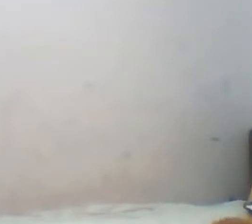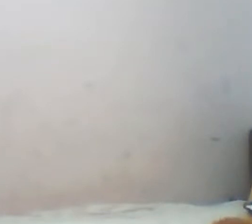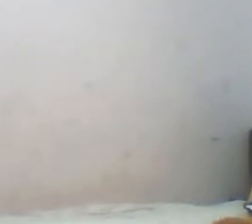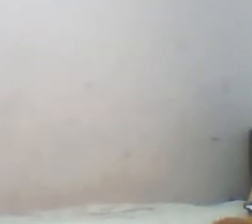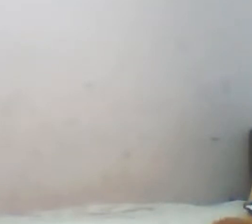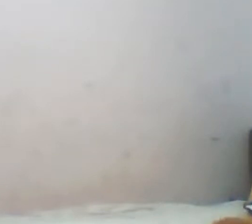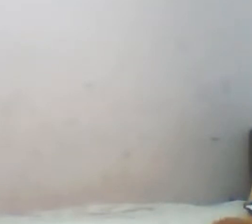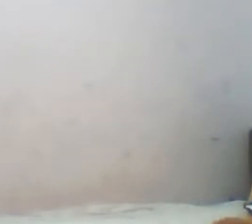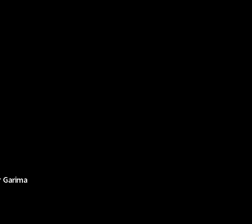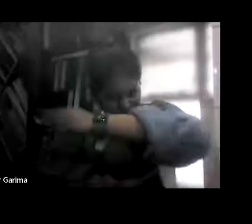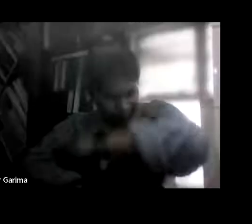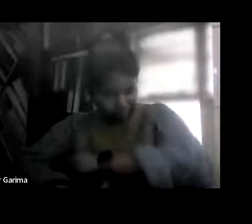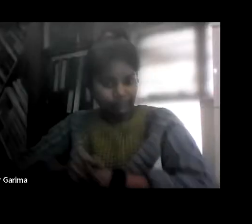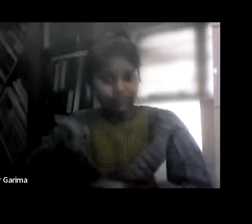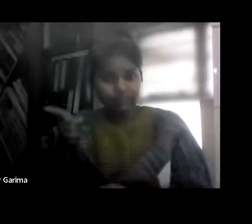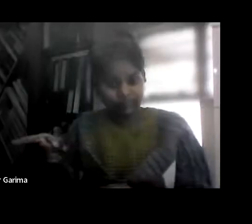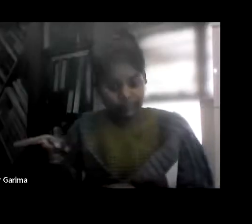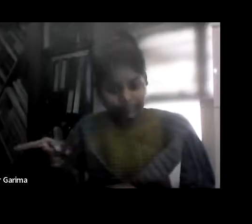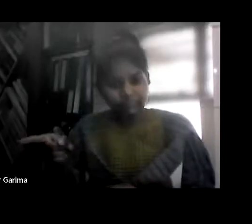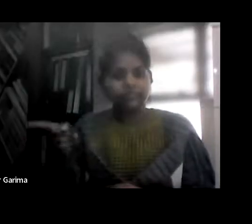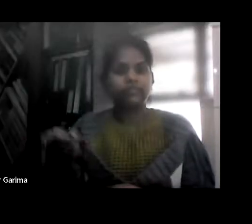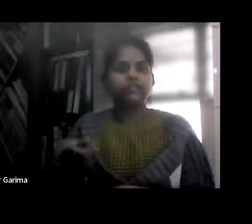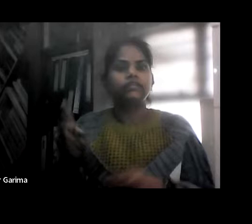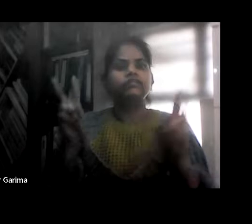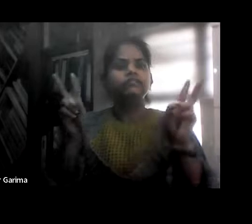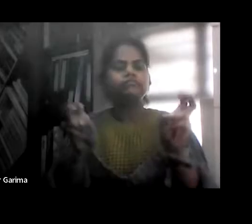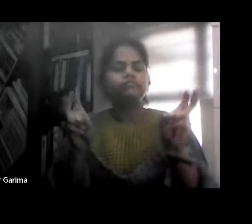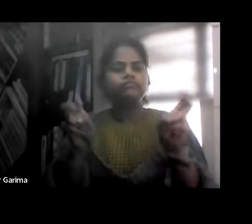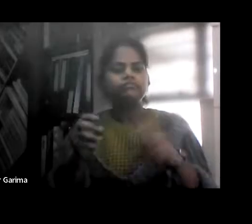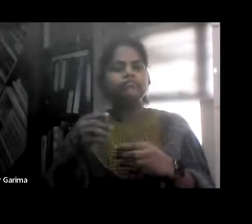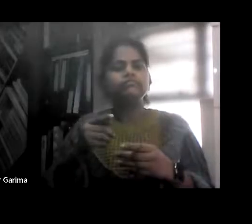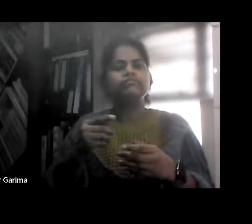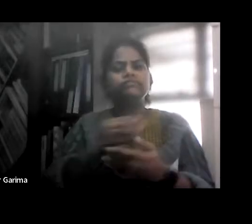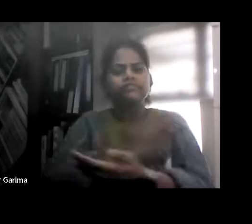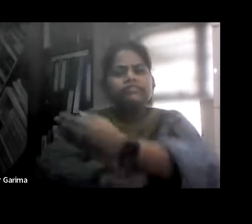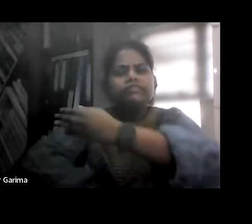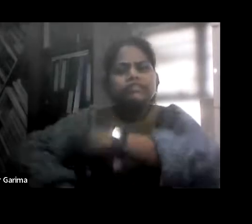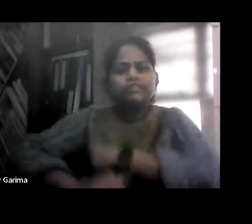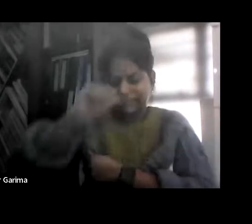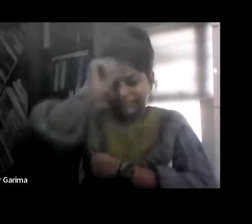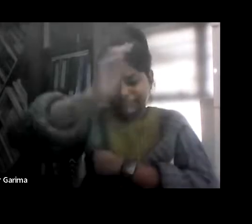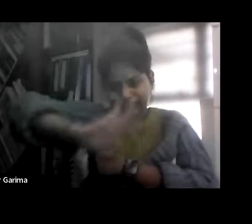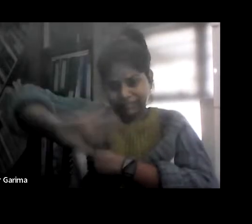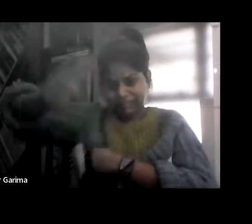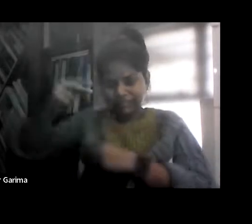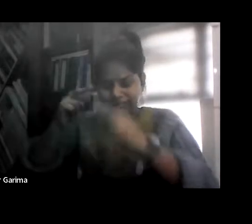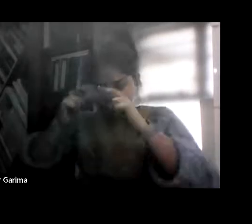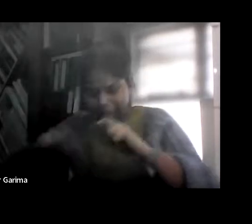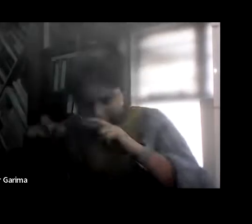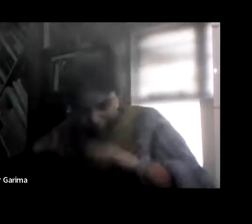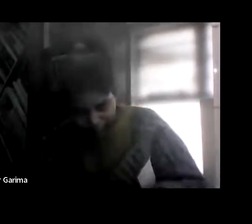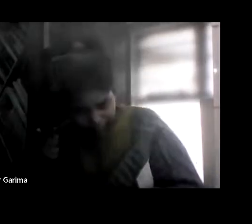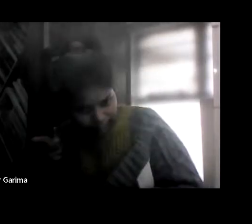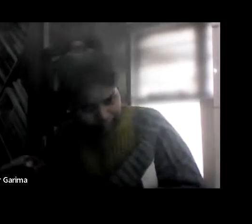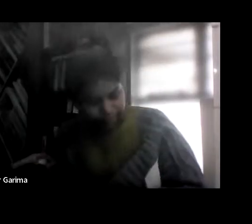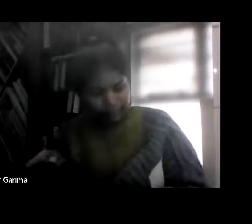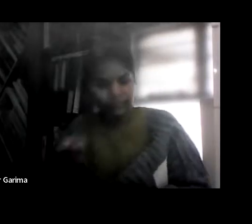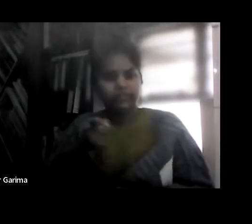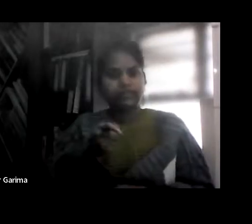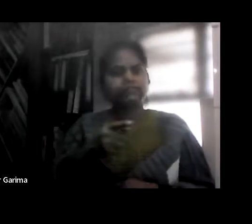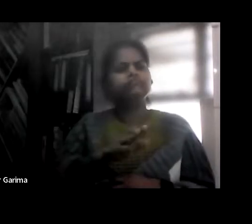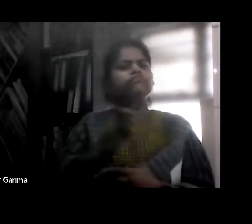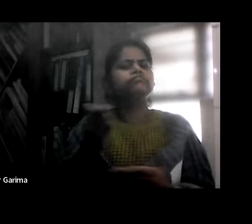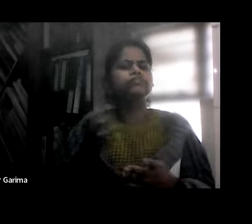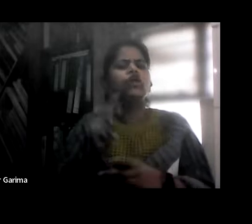has edited a volume titled Interrogating Disability in India, Theory and Practice. She also has co-edited